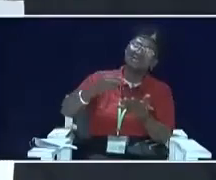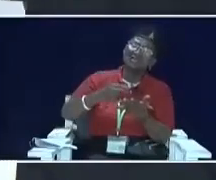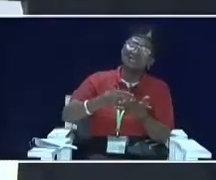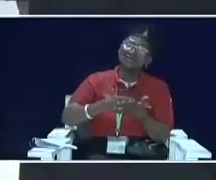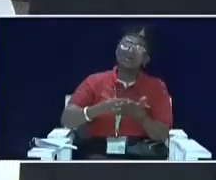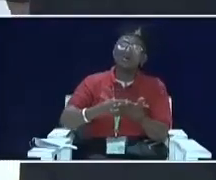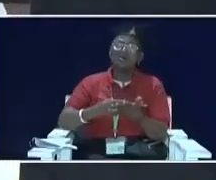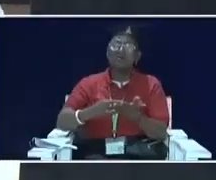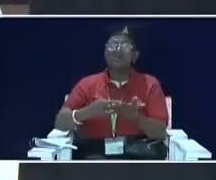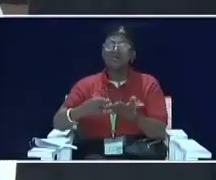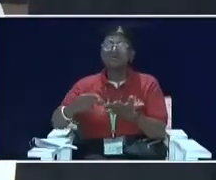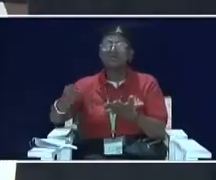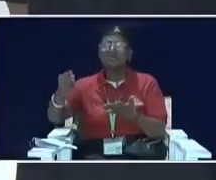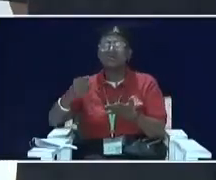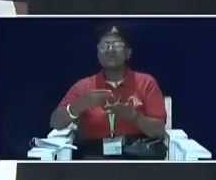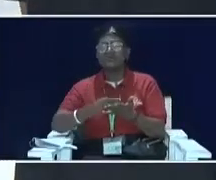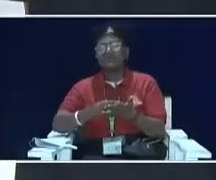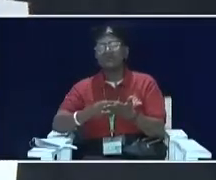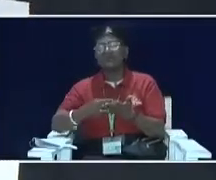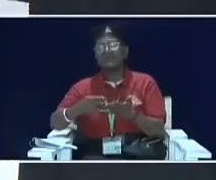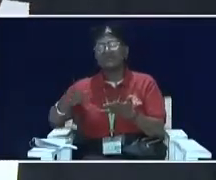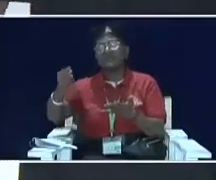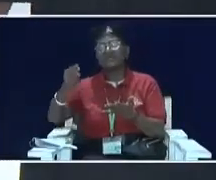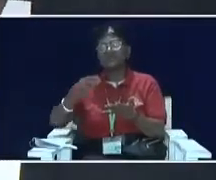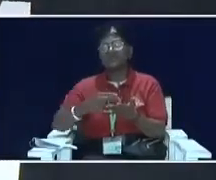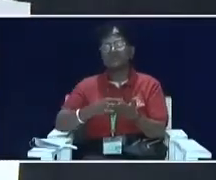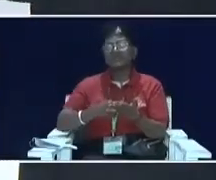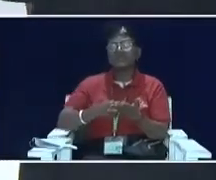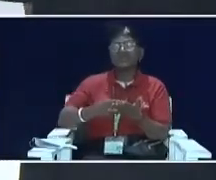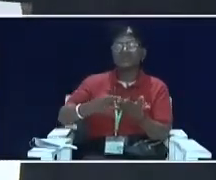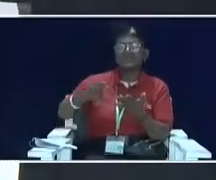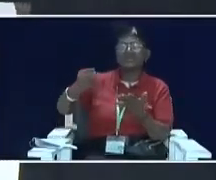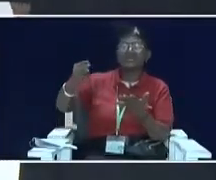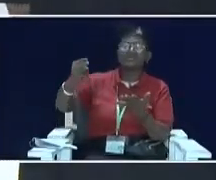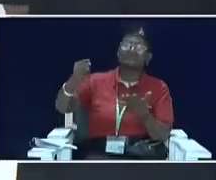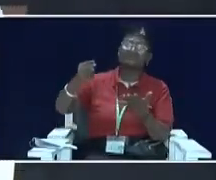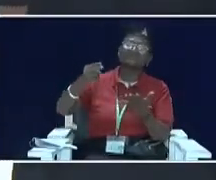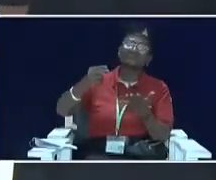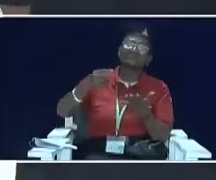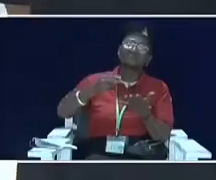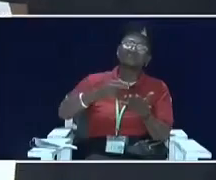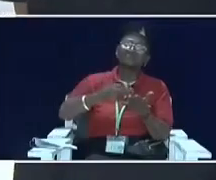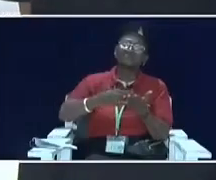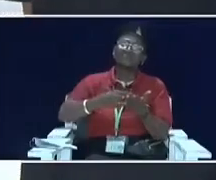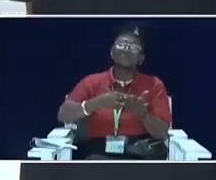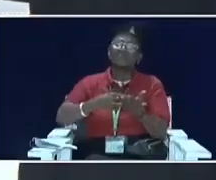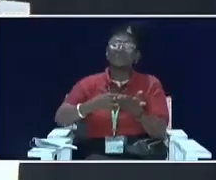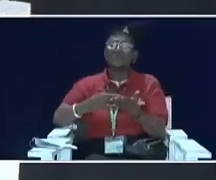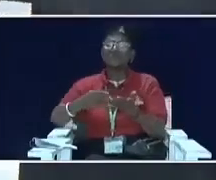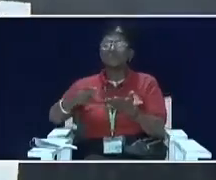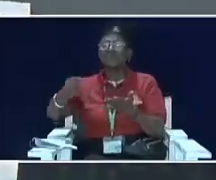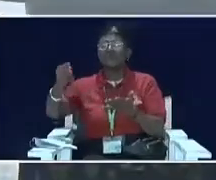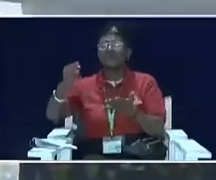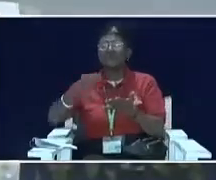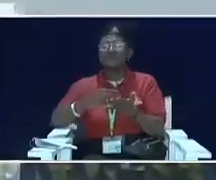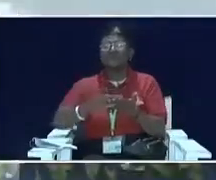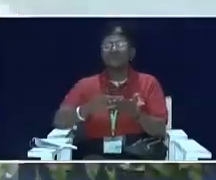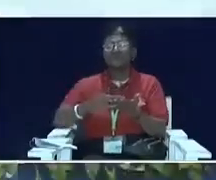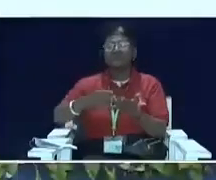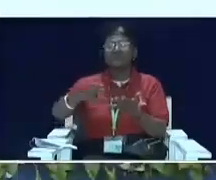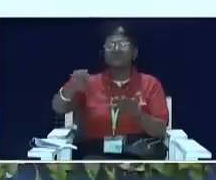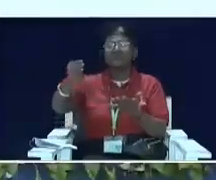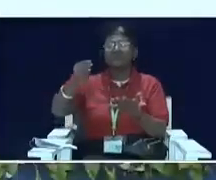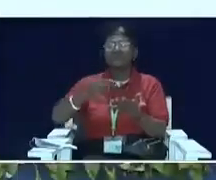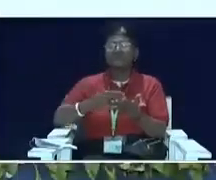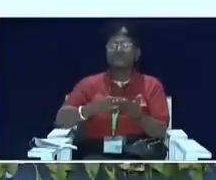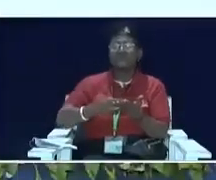Lord. Holy, holy, holy, holy, holy, holy, holy, holy, holy, holy, holy, holy, holy,